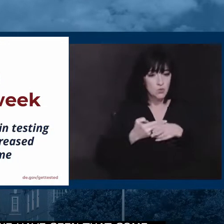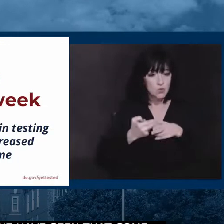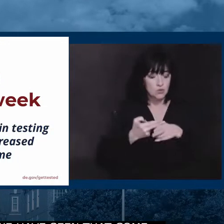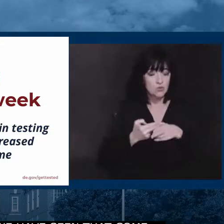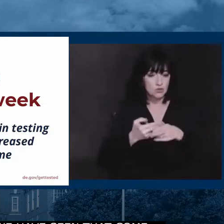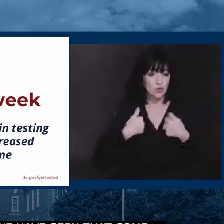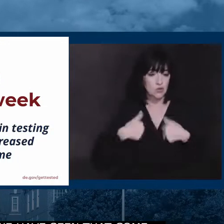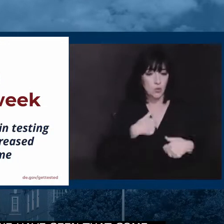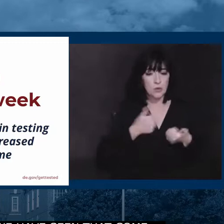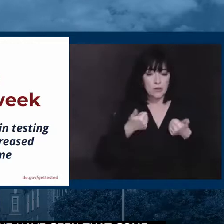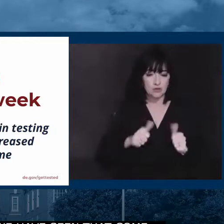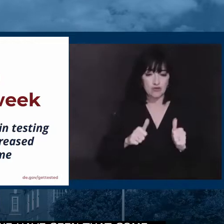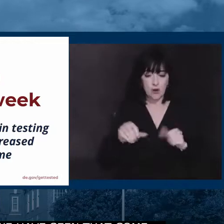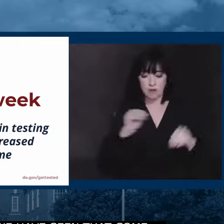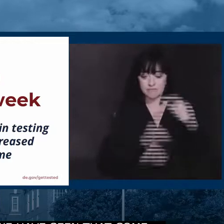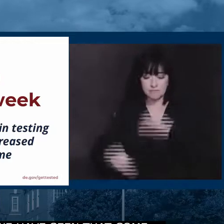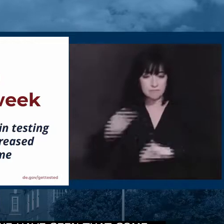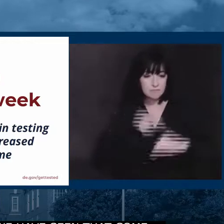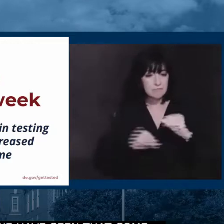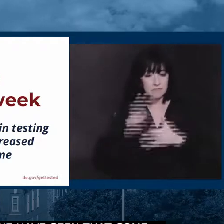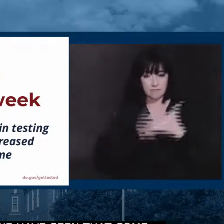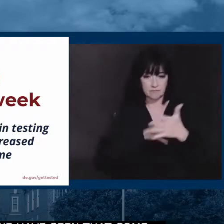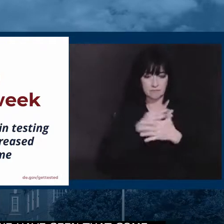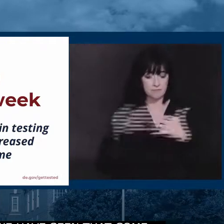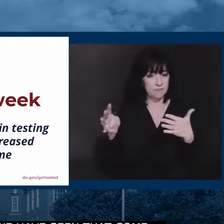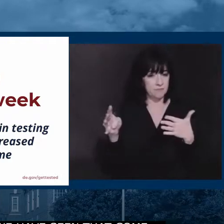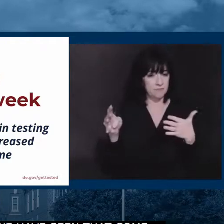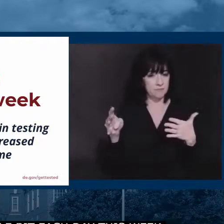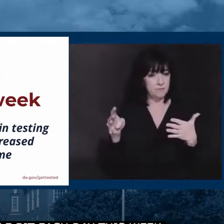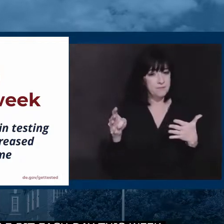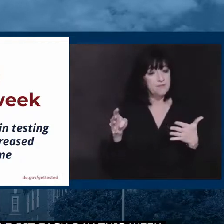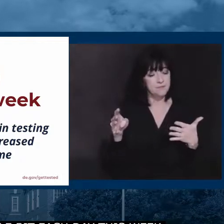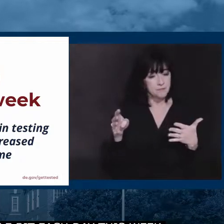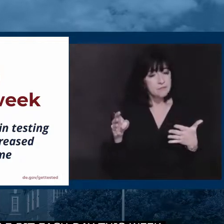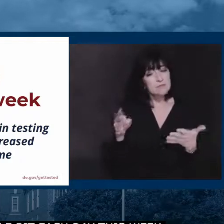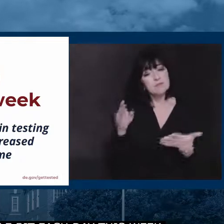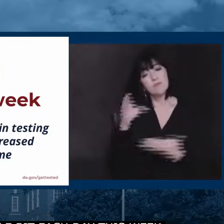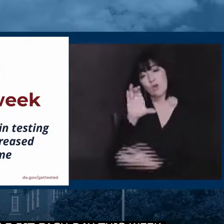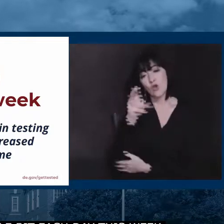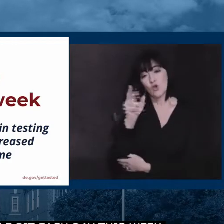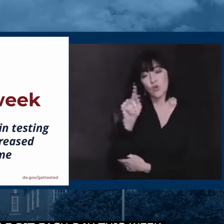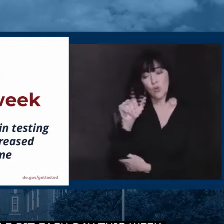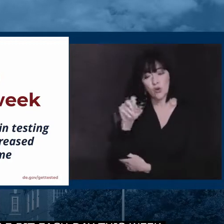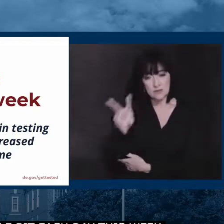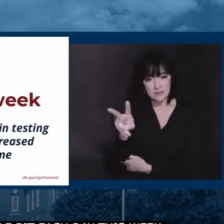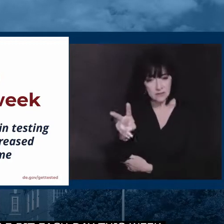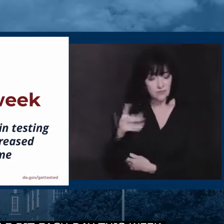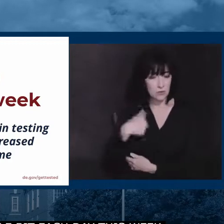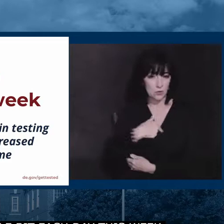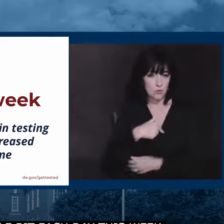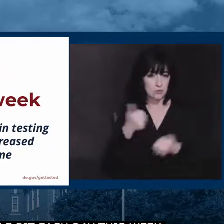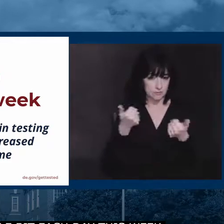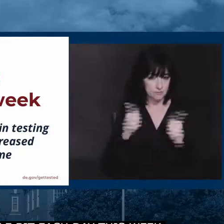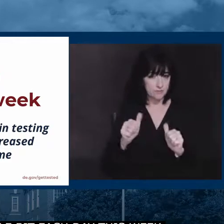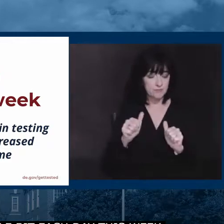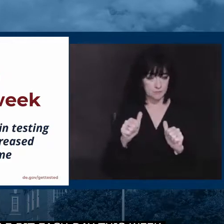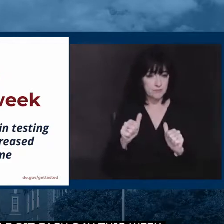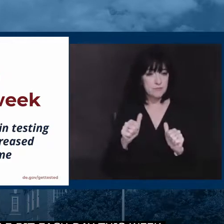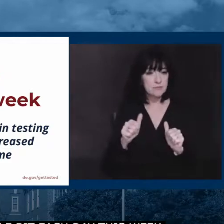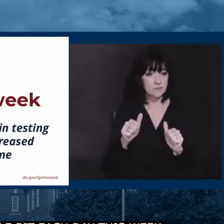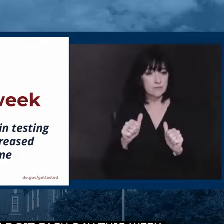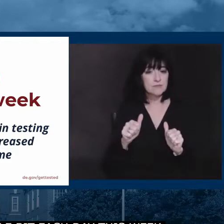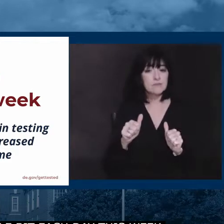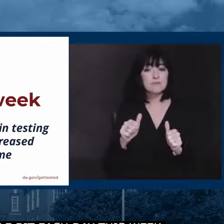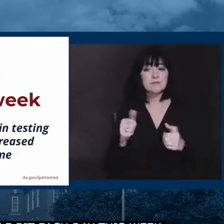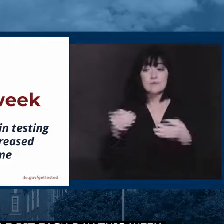strategic scheduling with our partners at Curative to make sure we didn't overburden them. We are taking the trailers offline for a